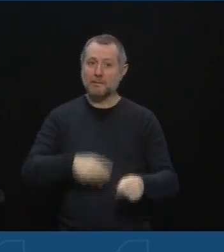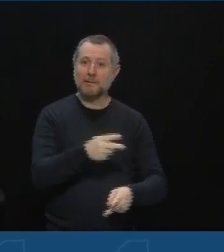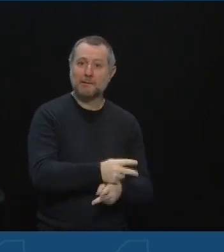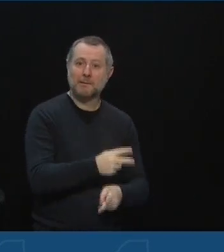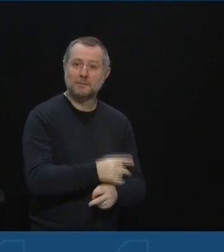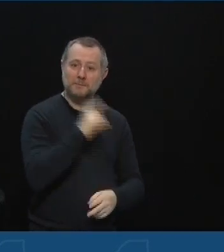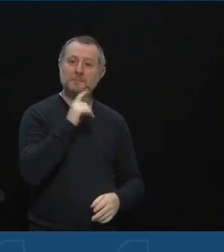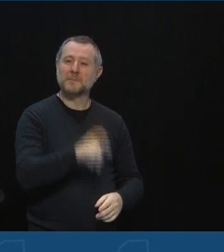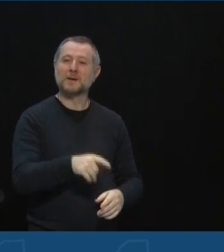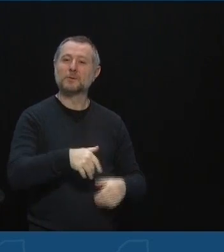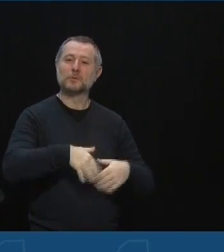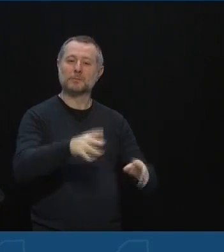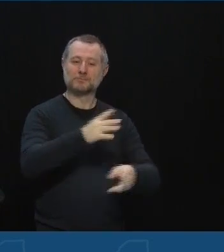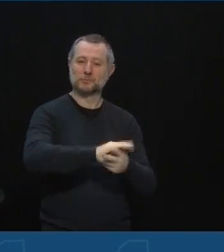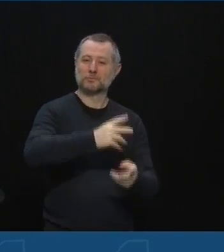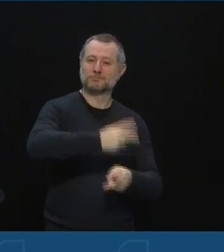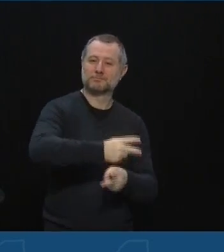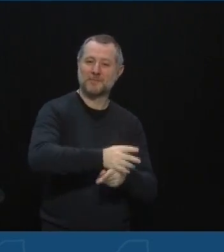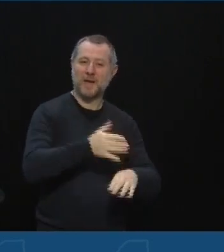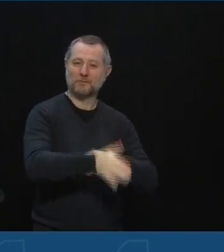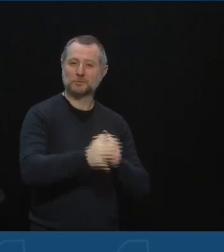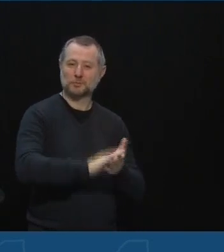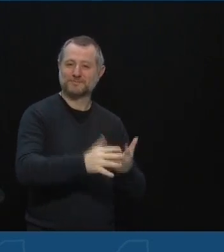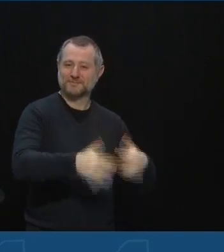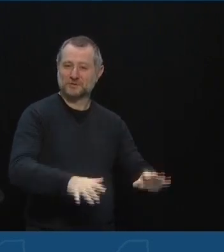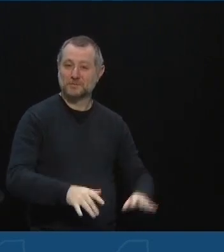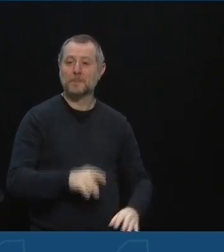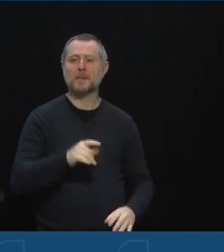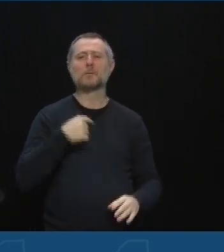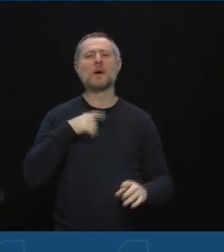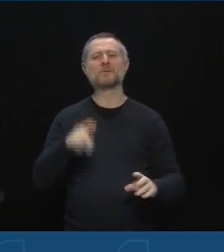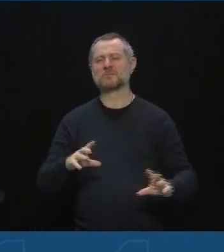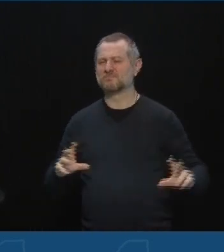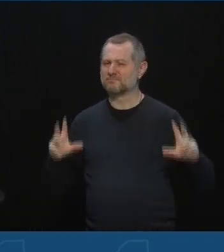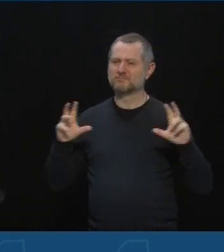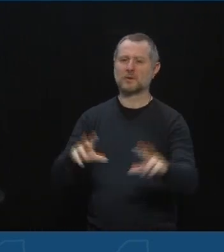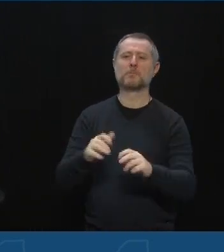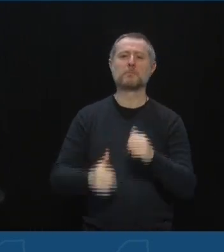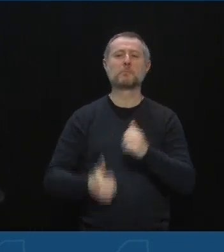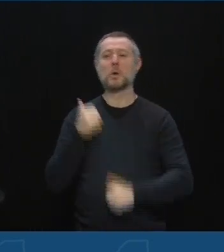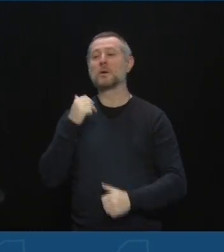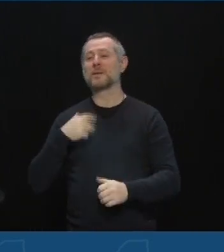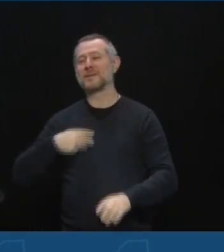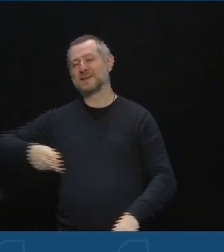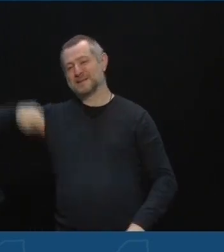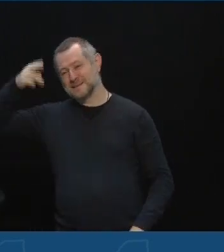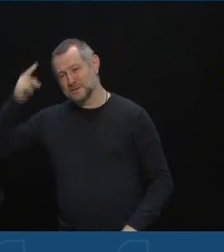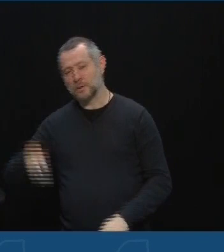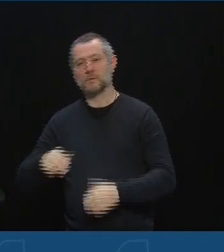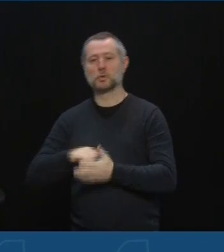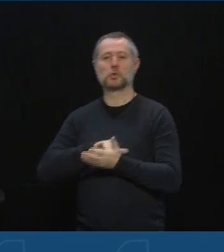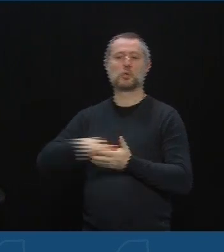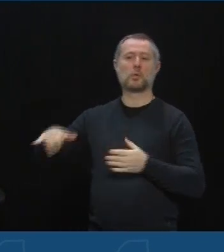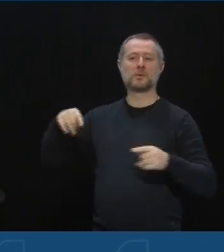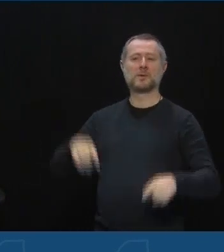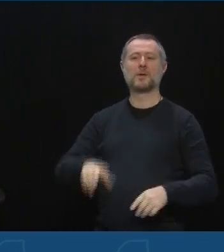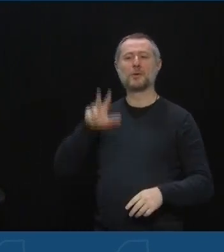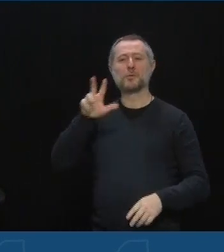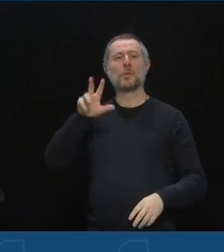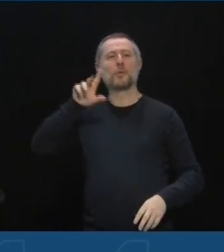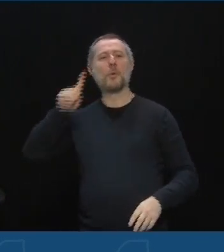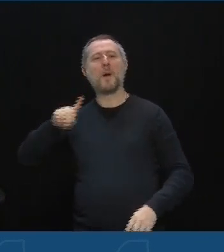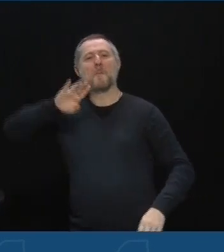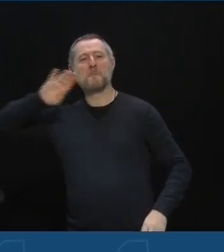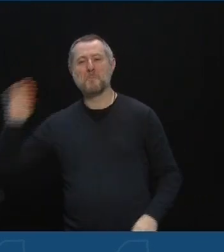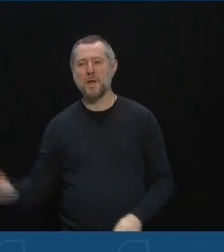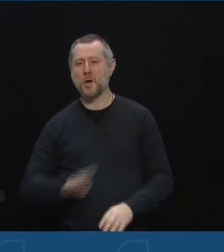jobs to do as well. So we're making our highest investment in the history of the state of New York toward education, $31 billion, and